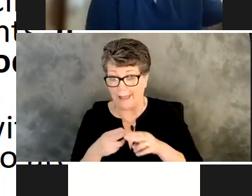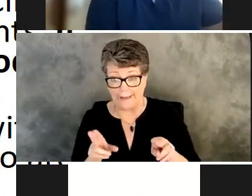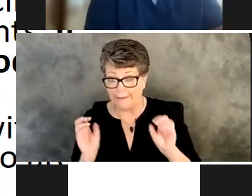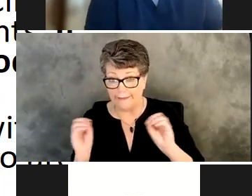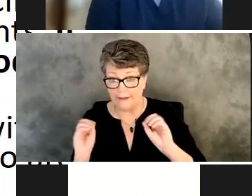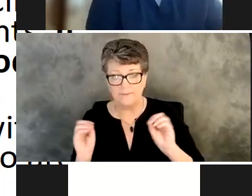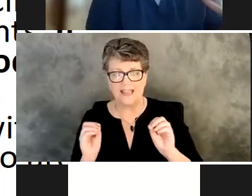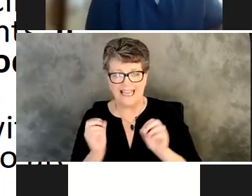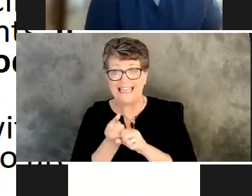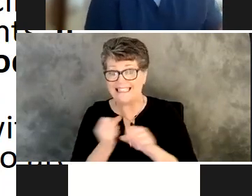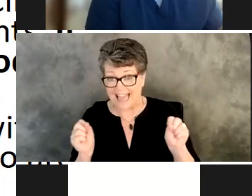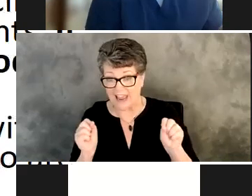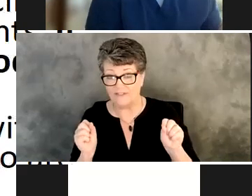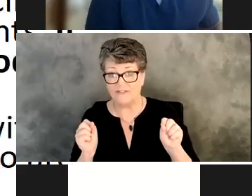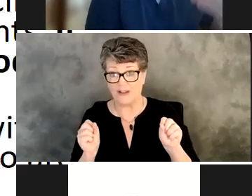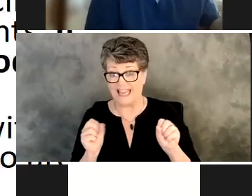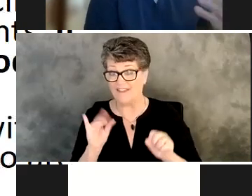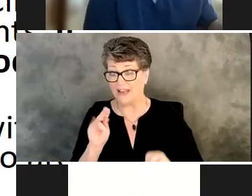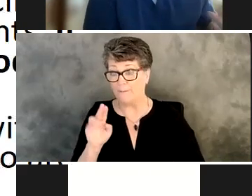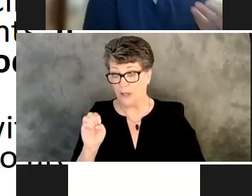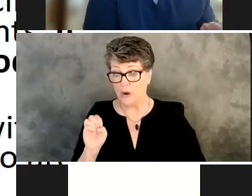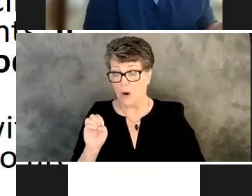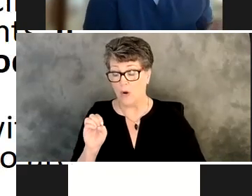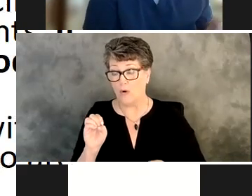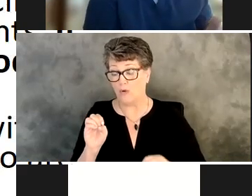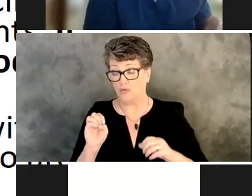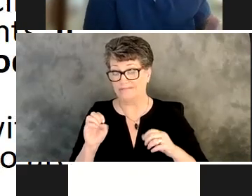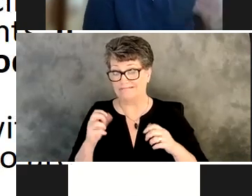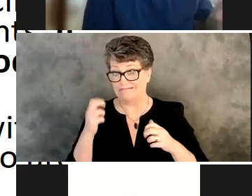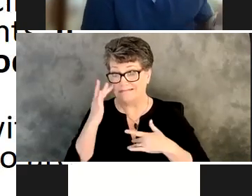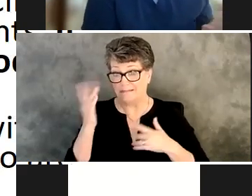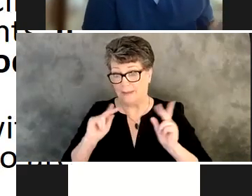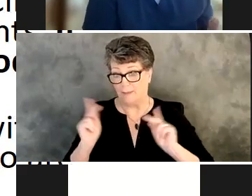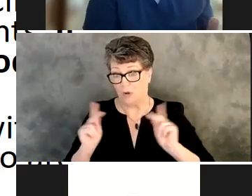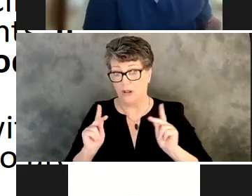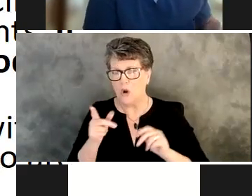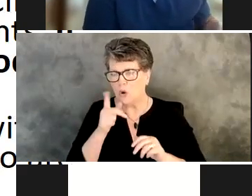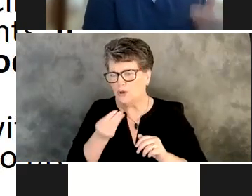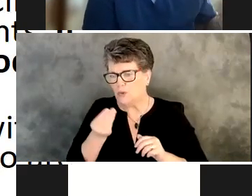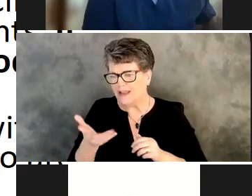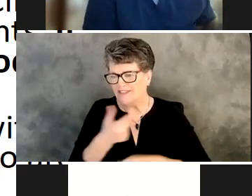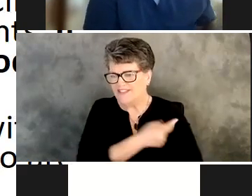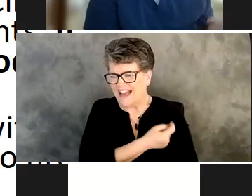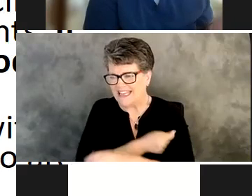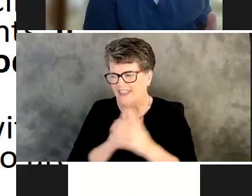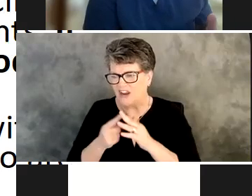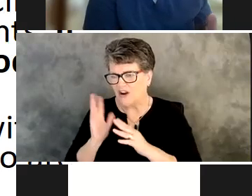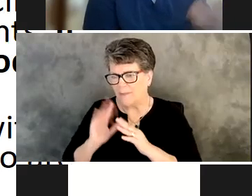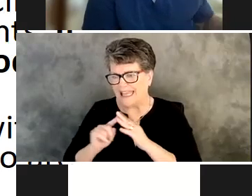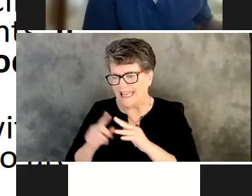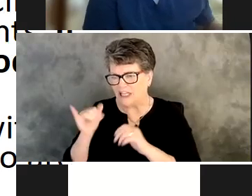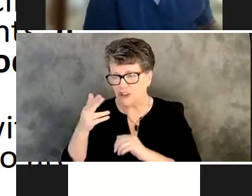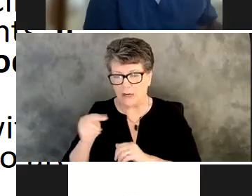It's safe for even the immunocompromised. And I want folks to think about that too, right? Is who did we give this vaccine to at the very beginning in